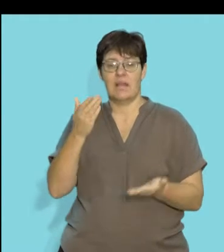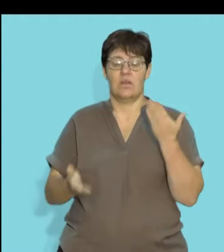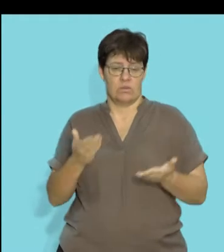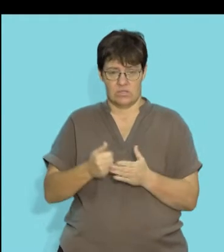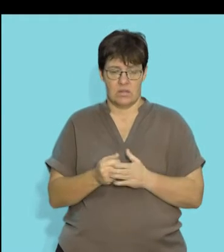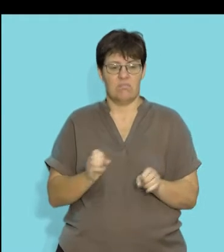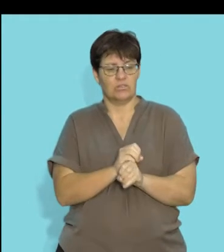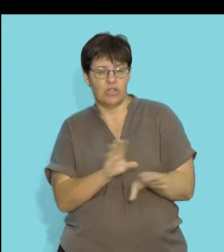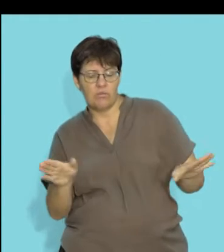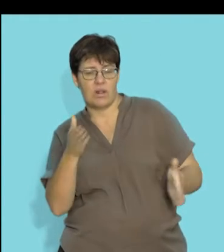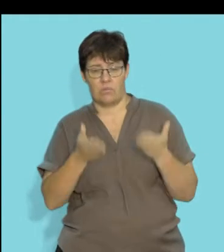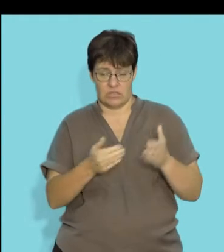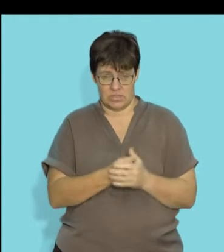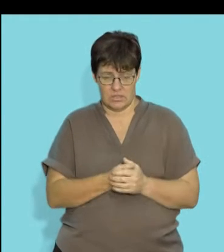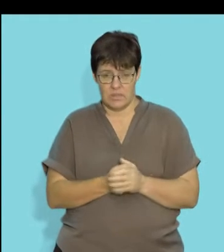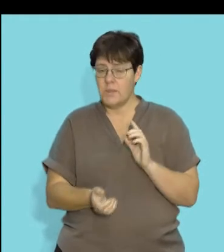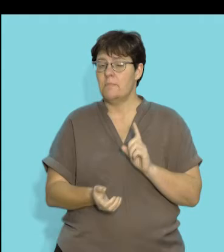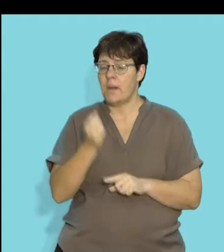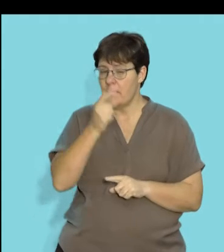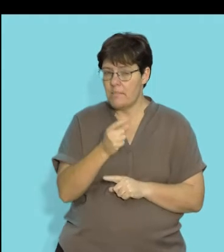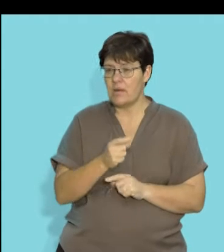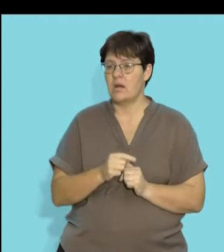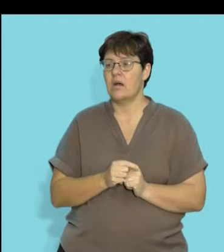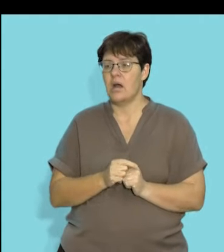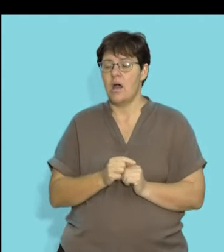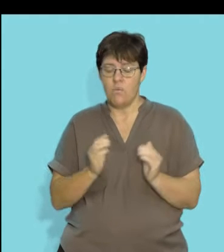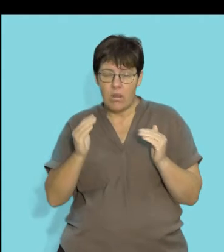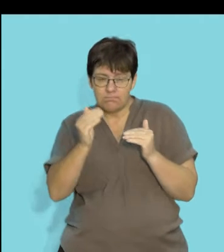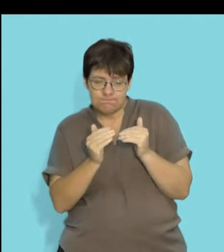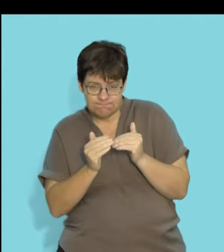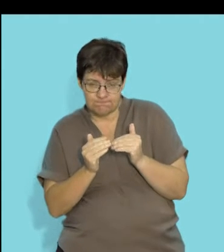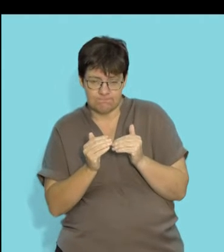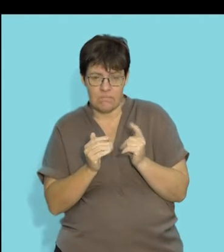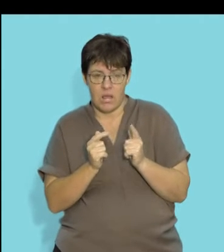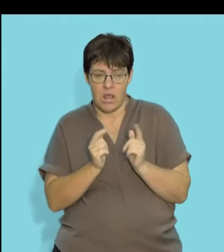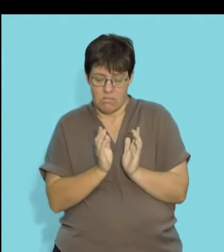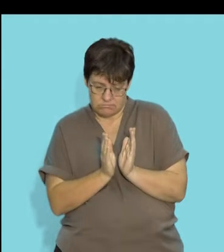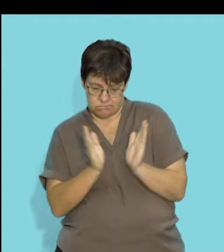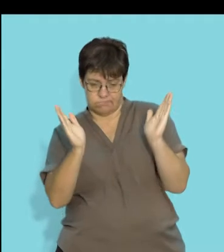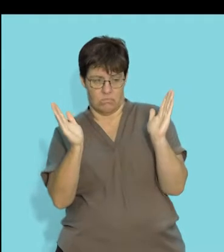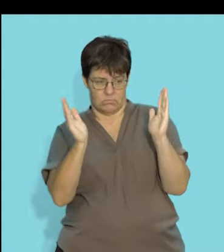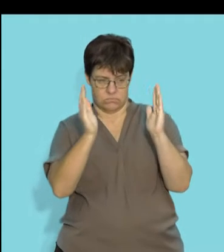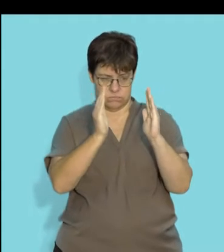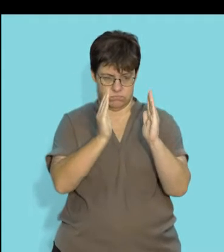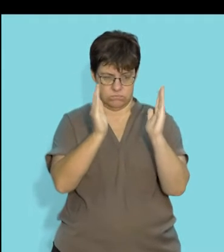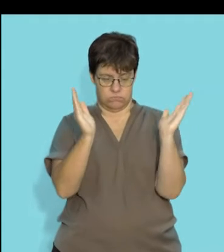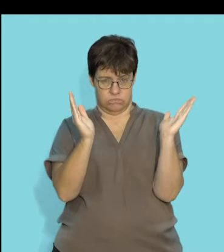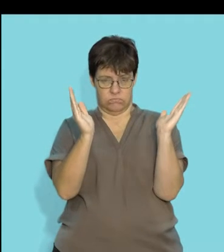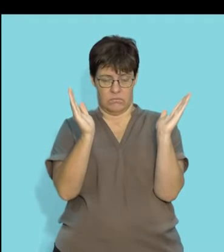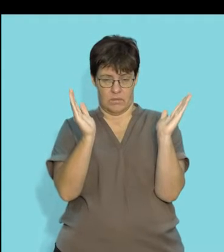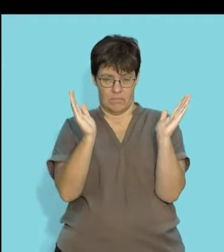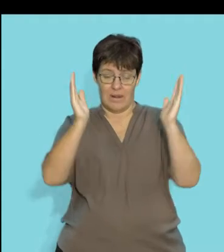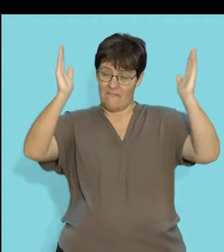in this equation, the general equation, determines the closeness of the arms of